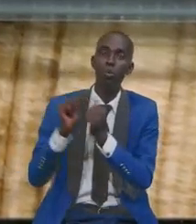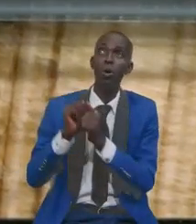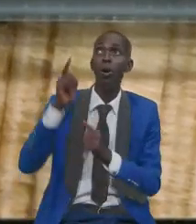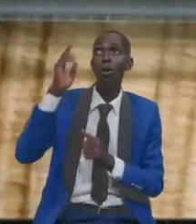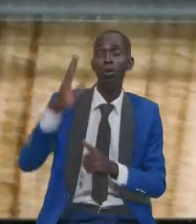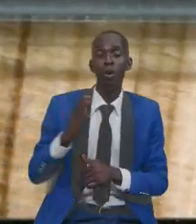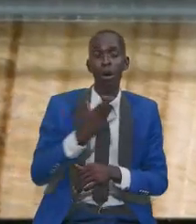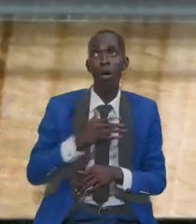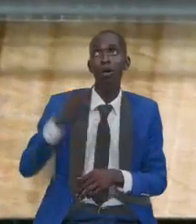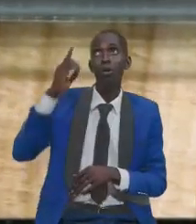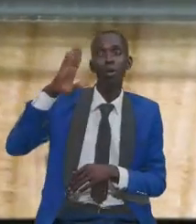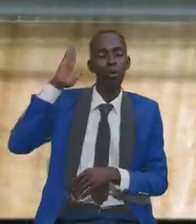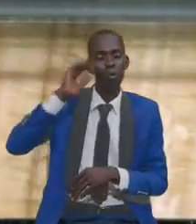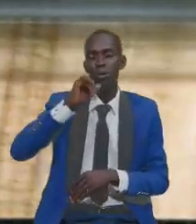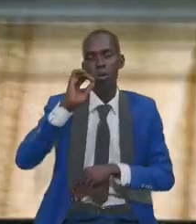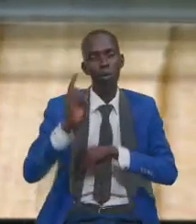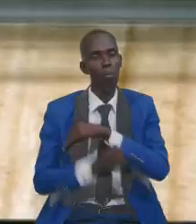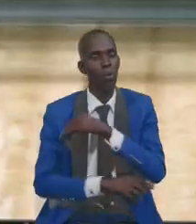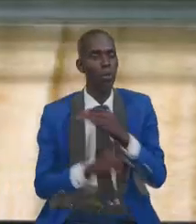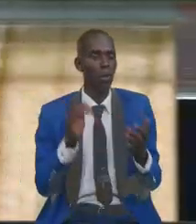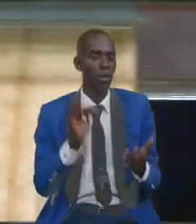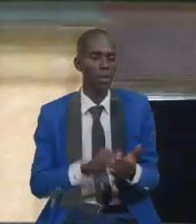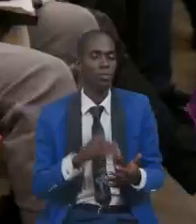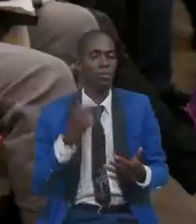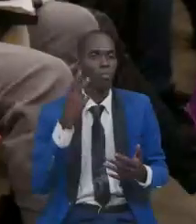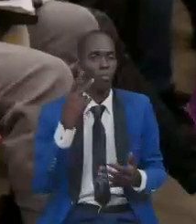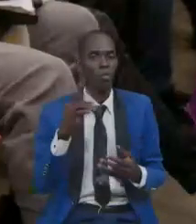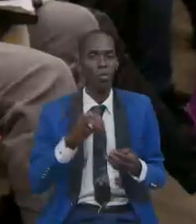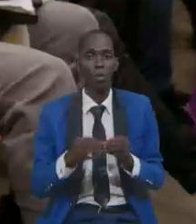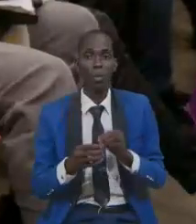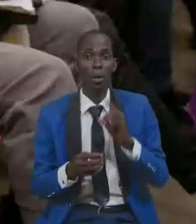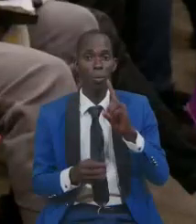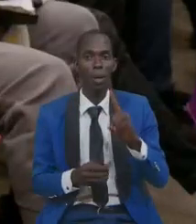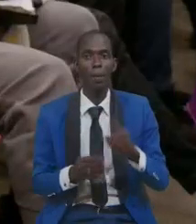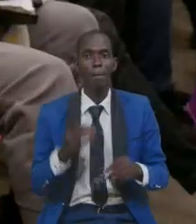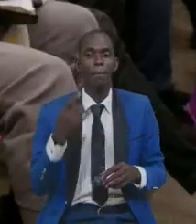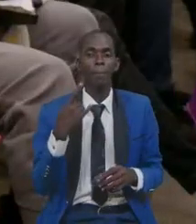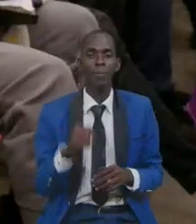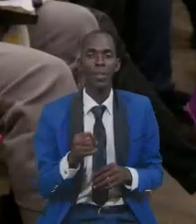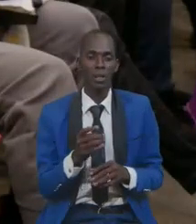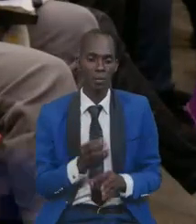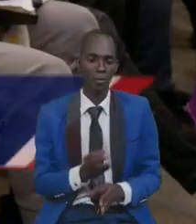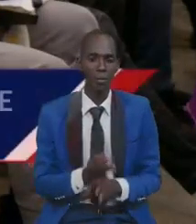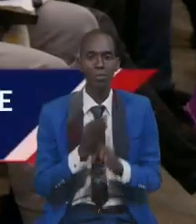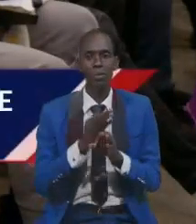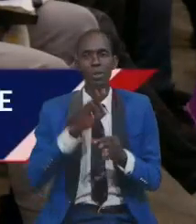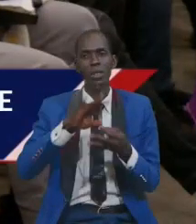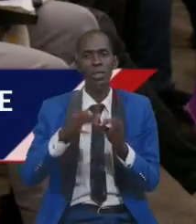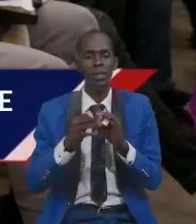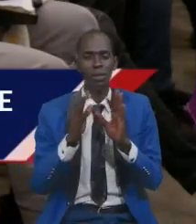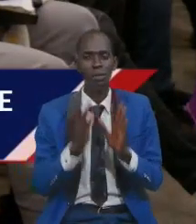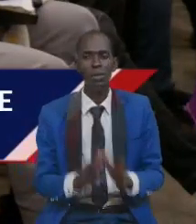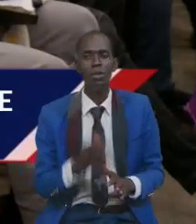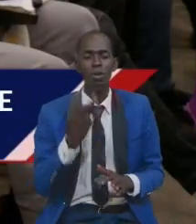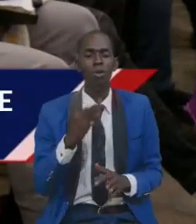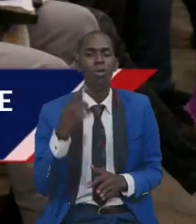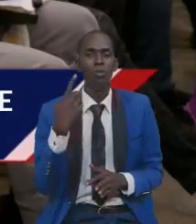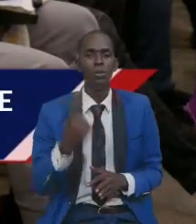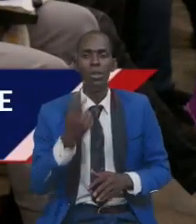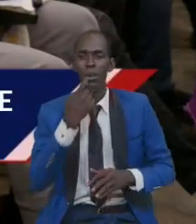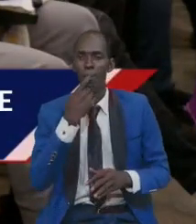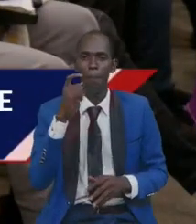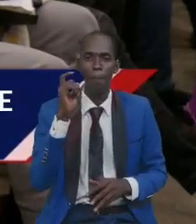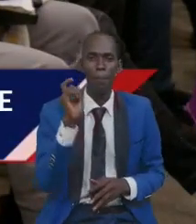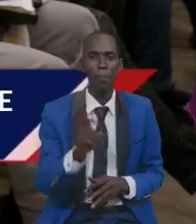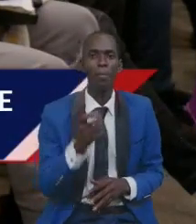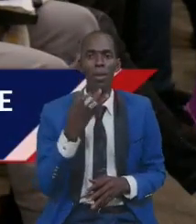will not fall upon him. Look at number one. Number one is the faithful interpreter of the decree of